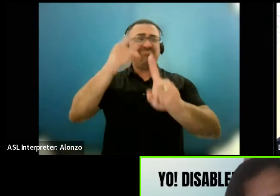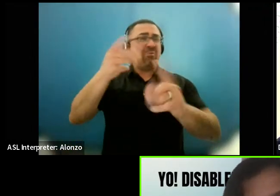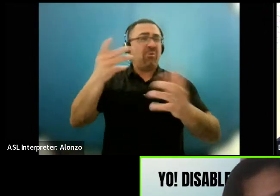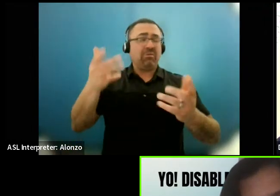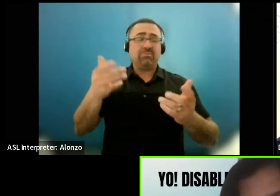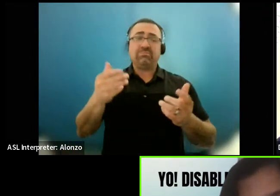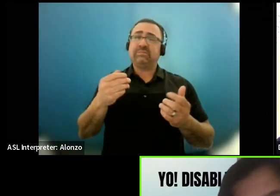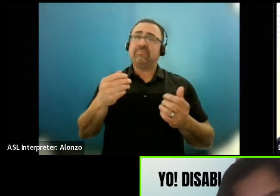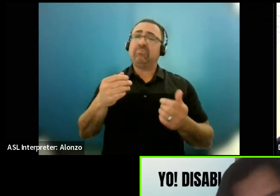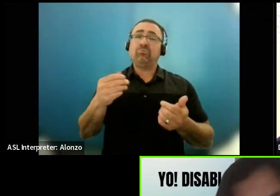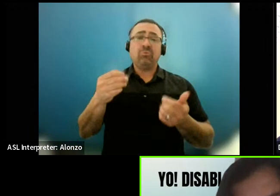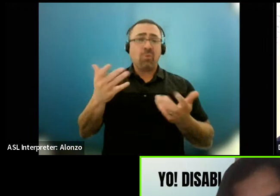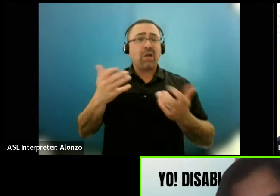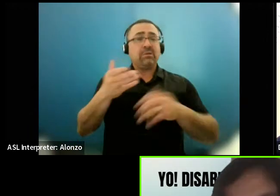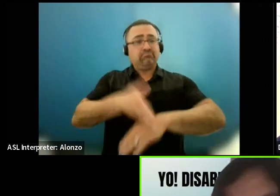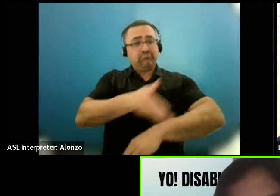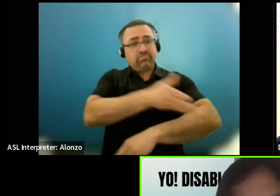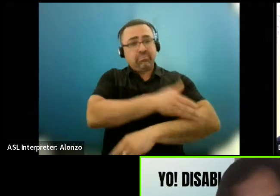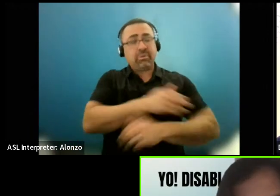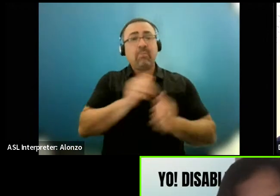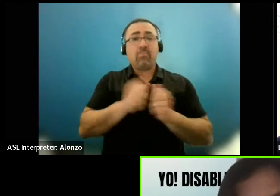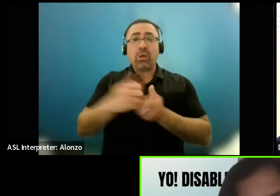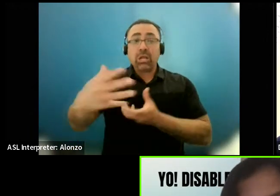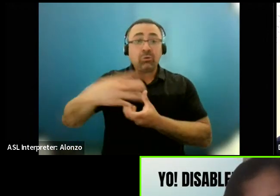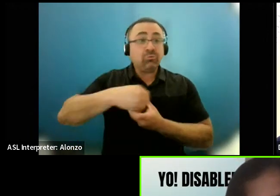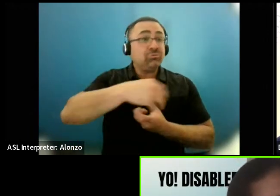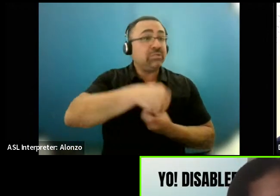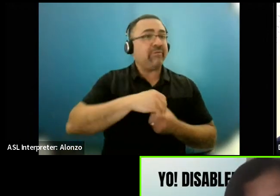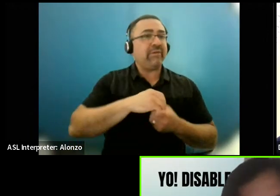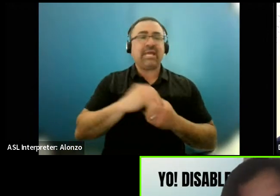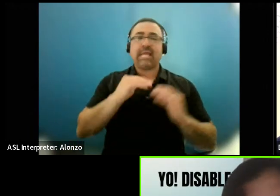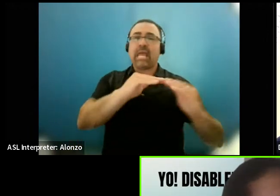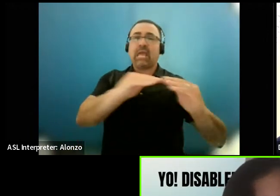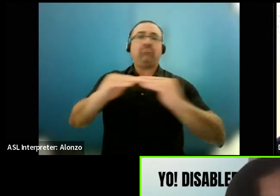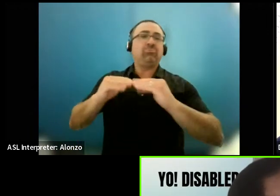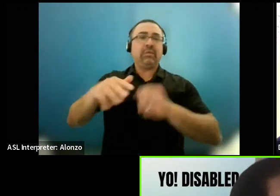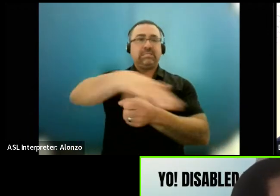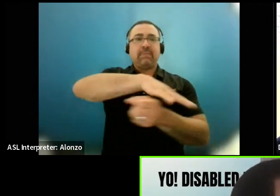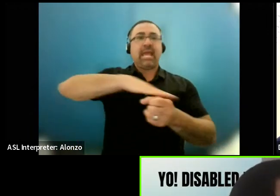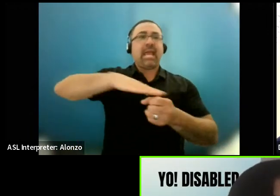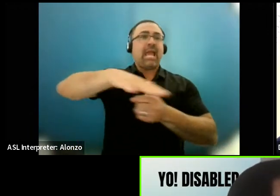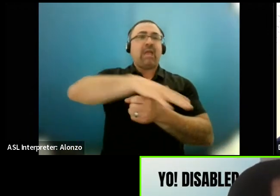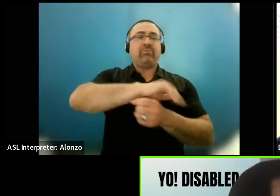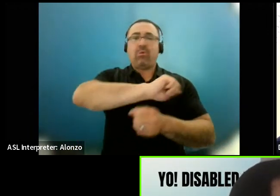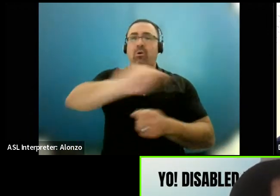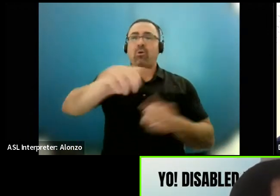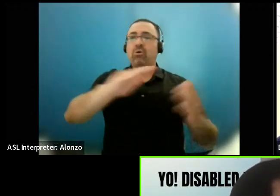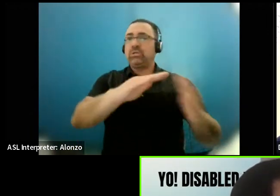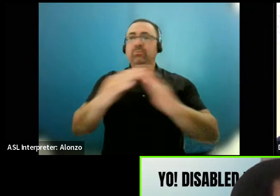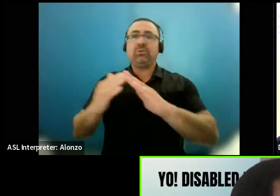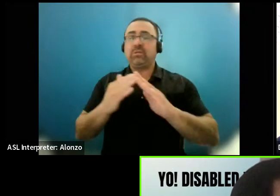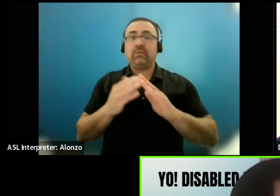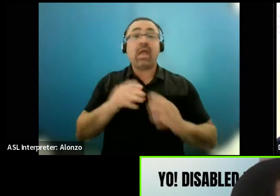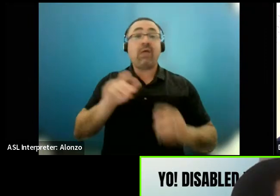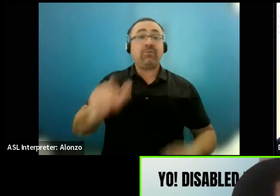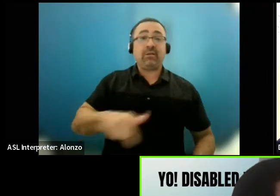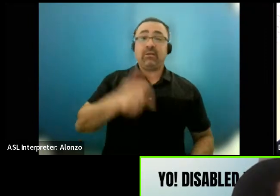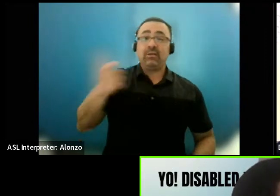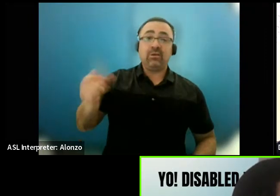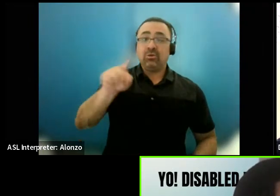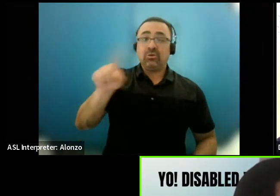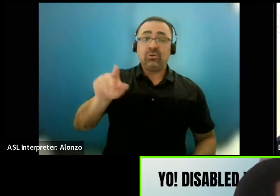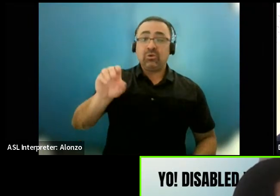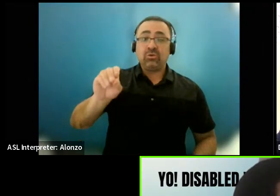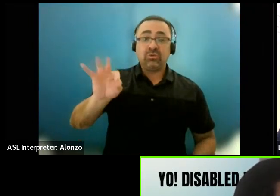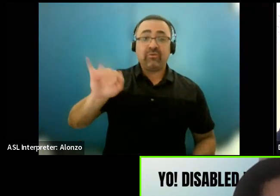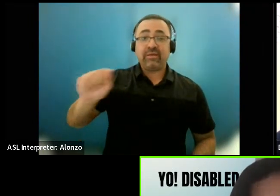better and create a more inclusive and equitable space towards our communities. And with that, I'll pass it to Sophia to ask